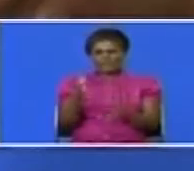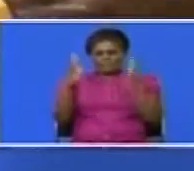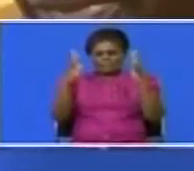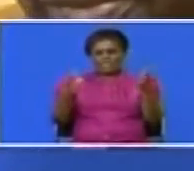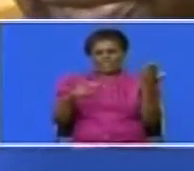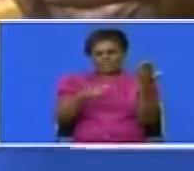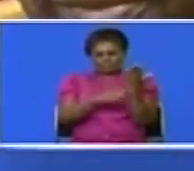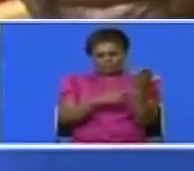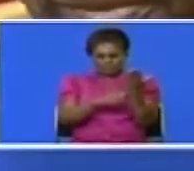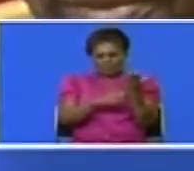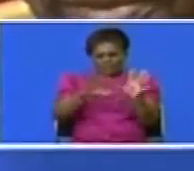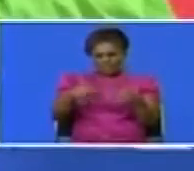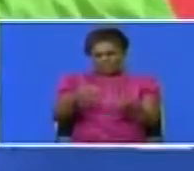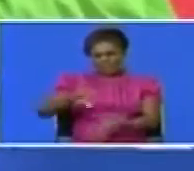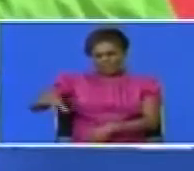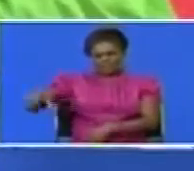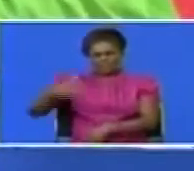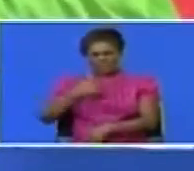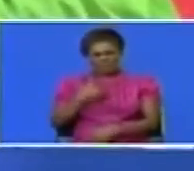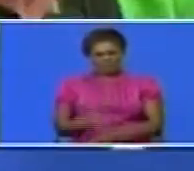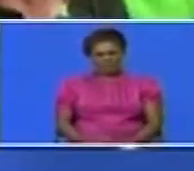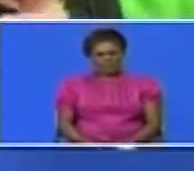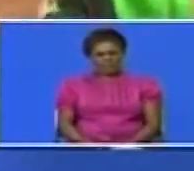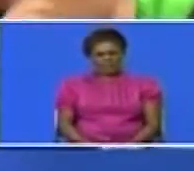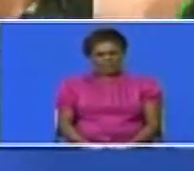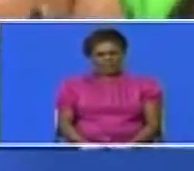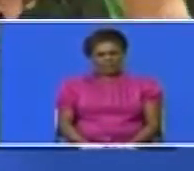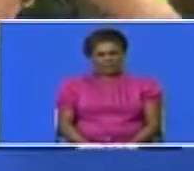brands distributed by the company.